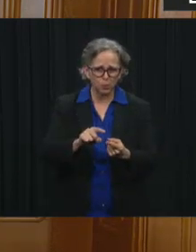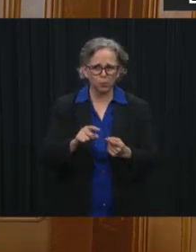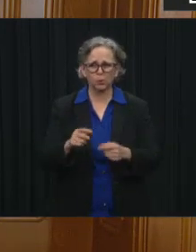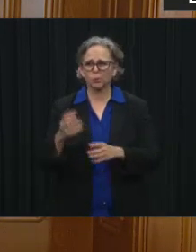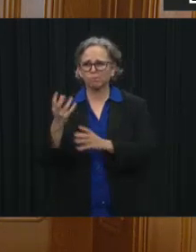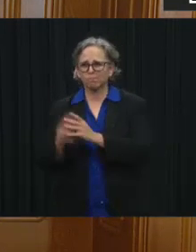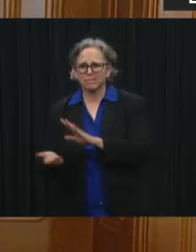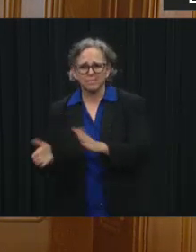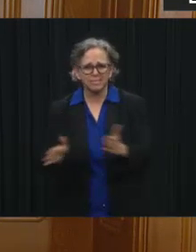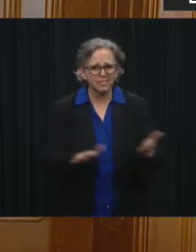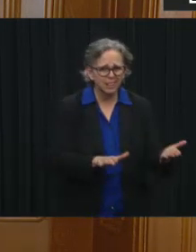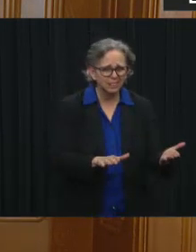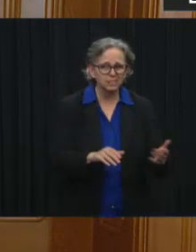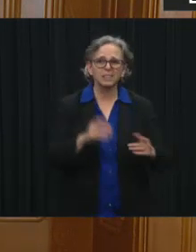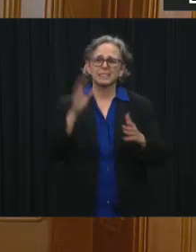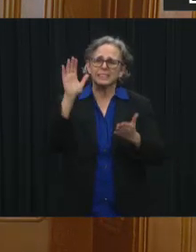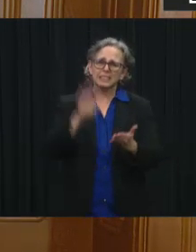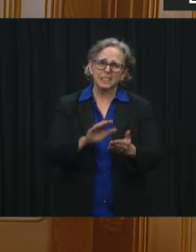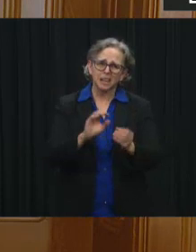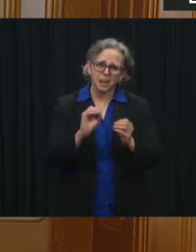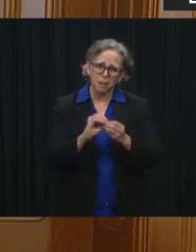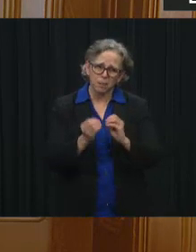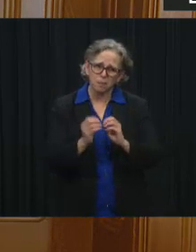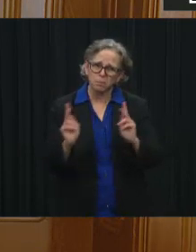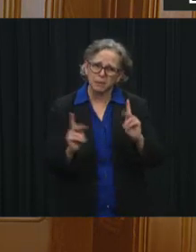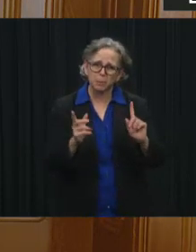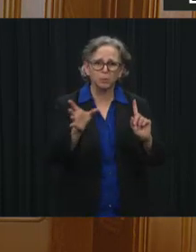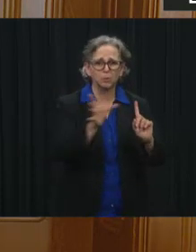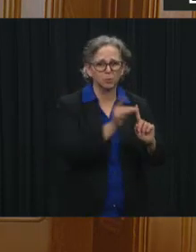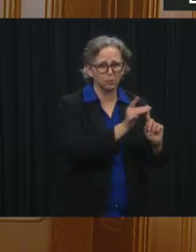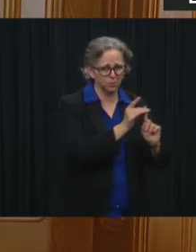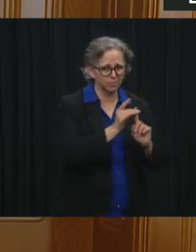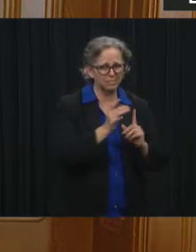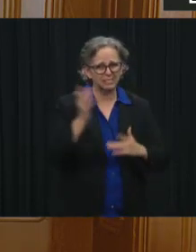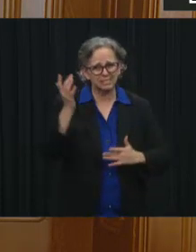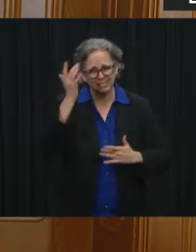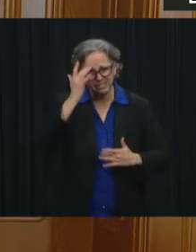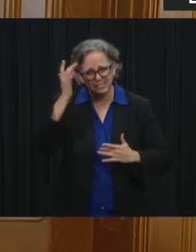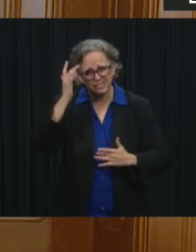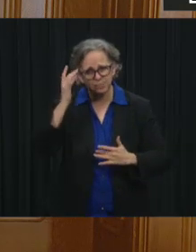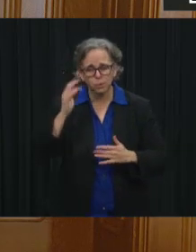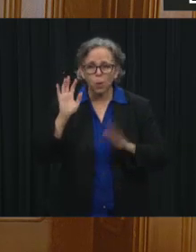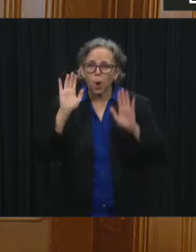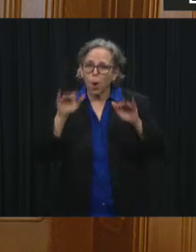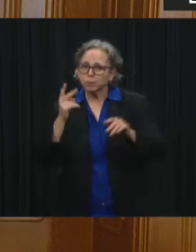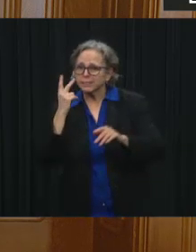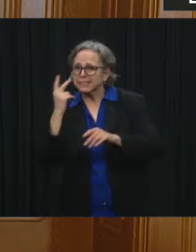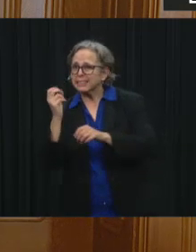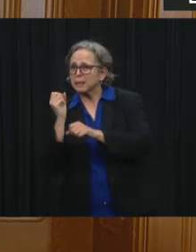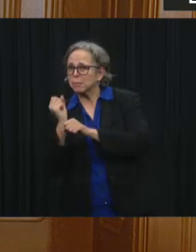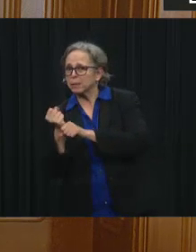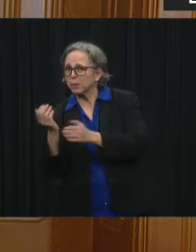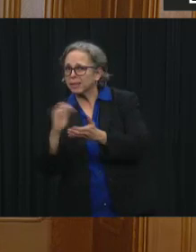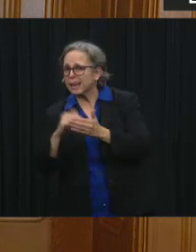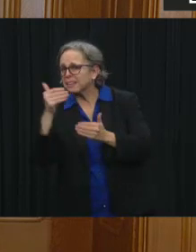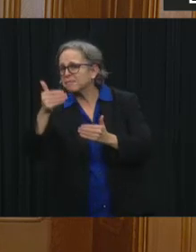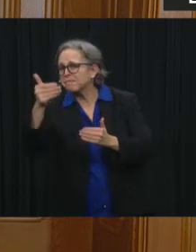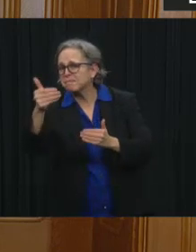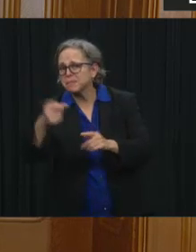this. And again, we hope to see baseball again in a few months. I'm going to talk about a